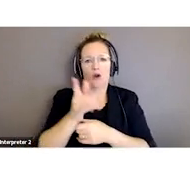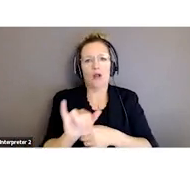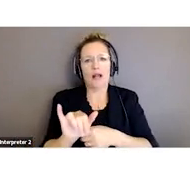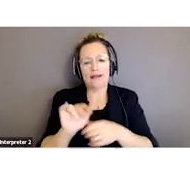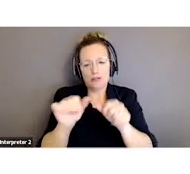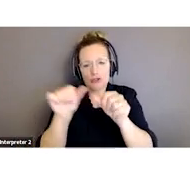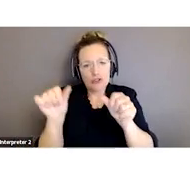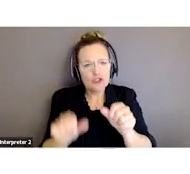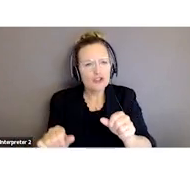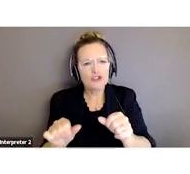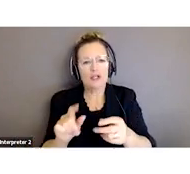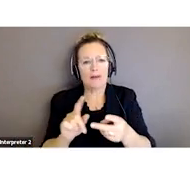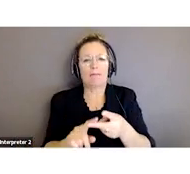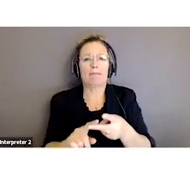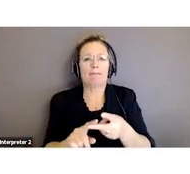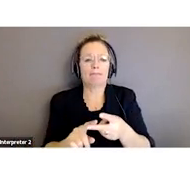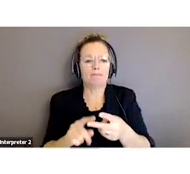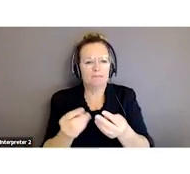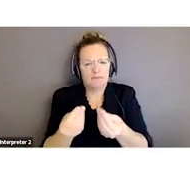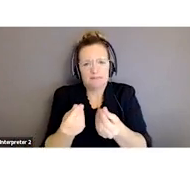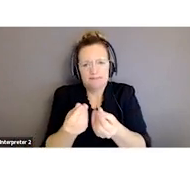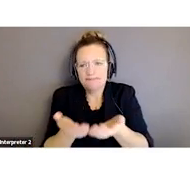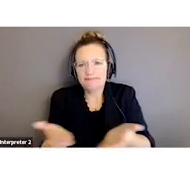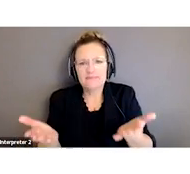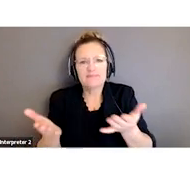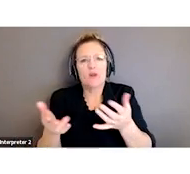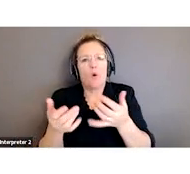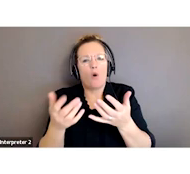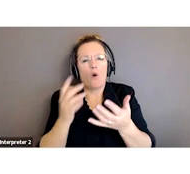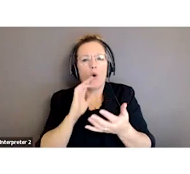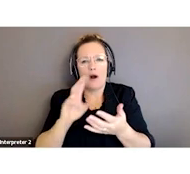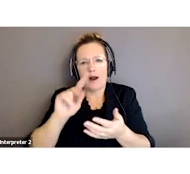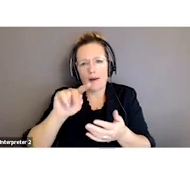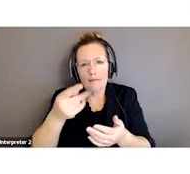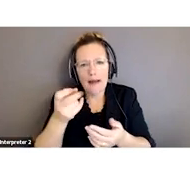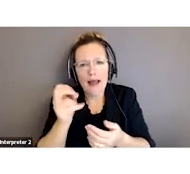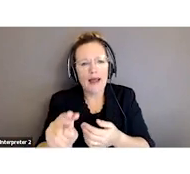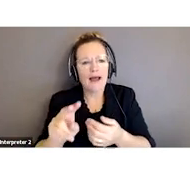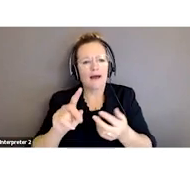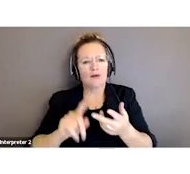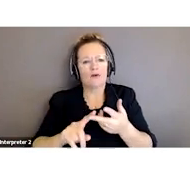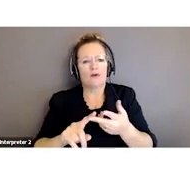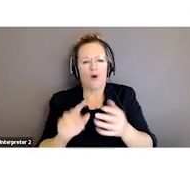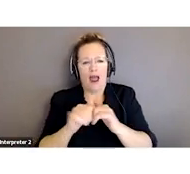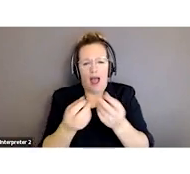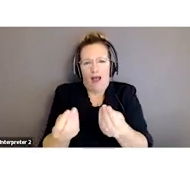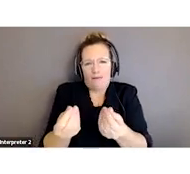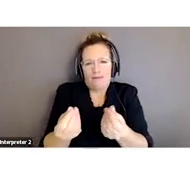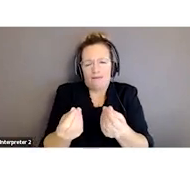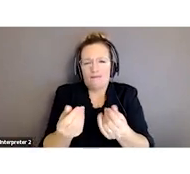configuration, pattern, ornament, or a combination of those things. It does